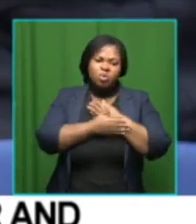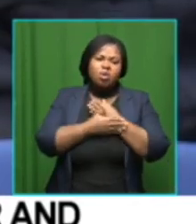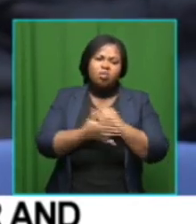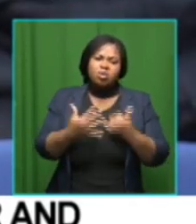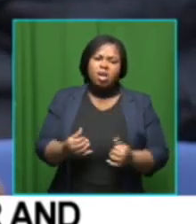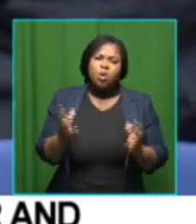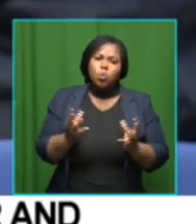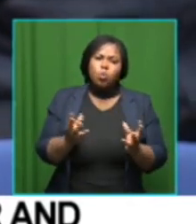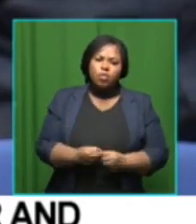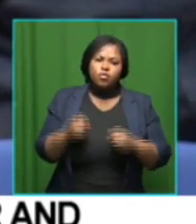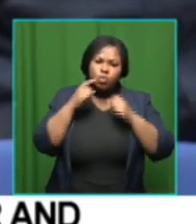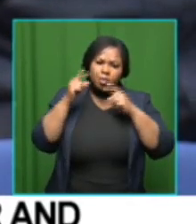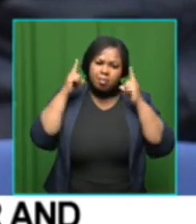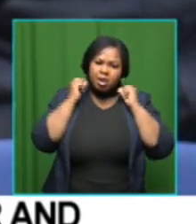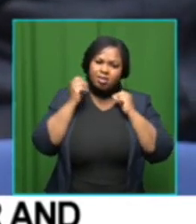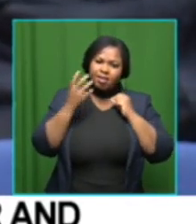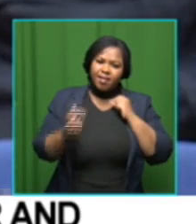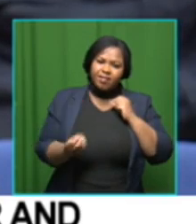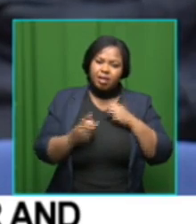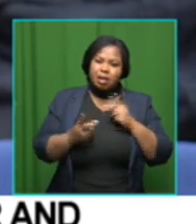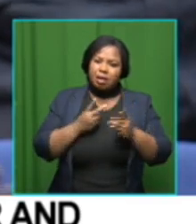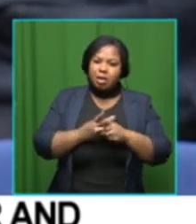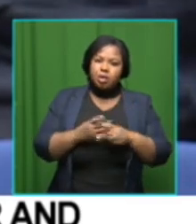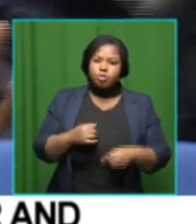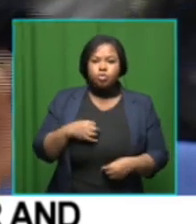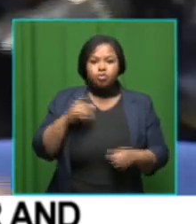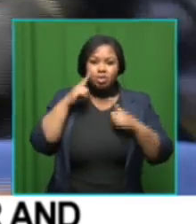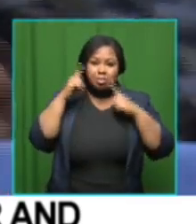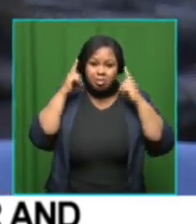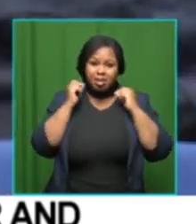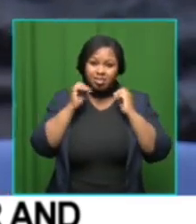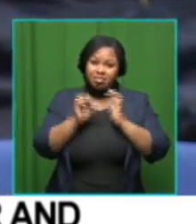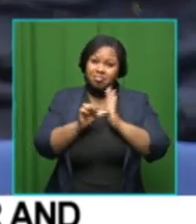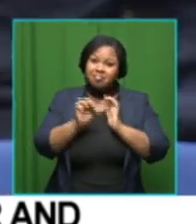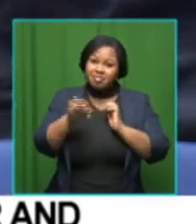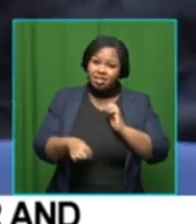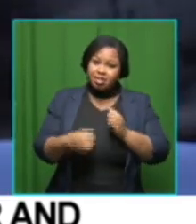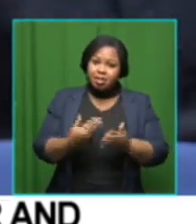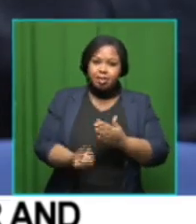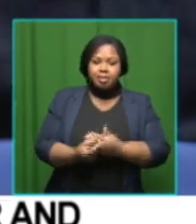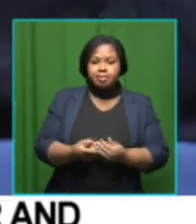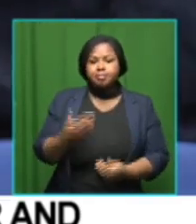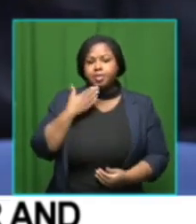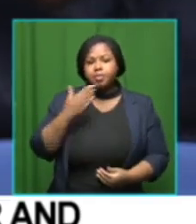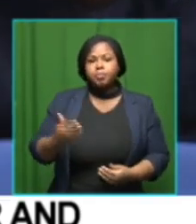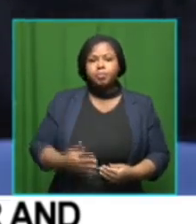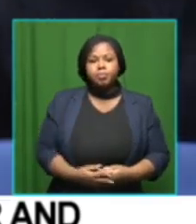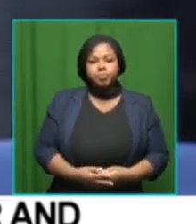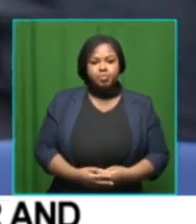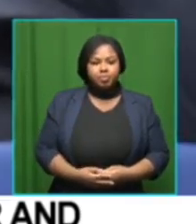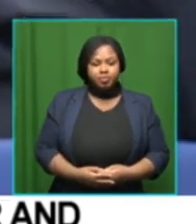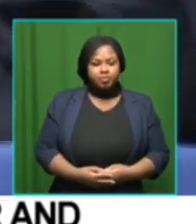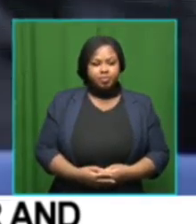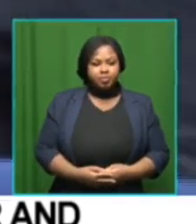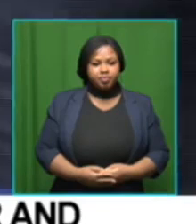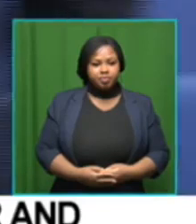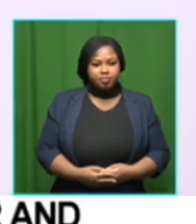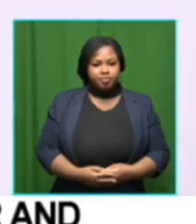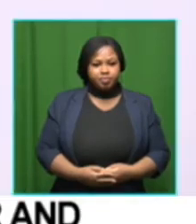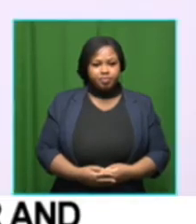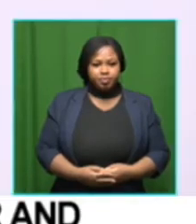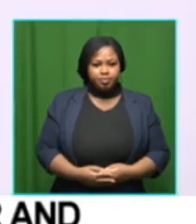just touch on that and perhaps the effectiveness of wearing masks and gloves, if you just take us back to basic things.